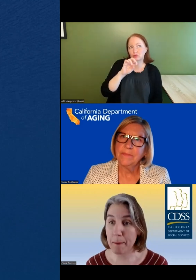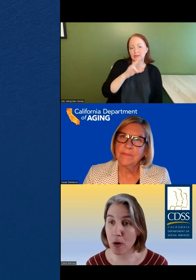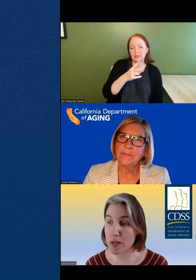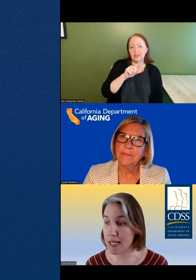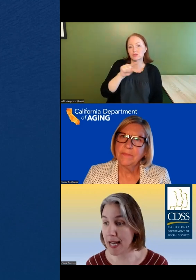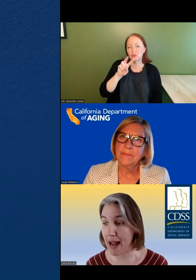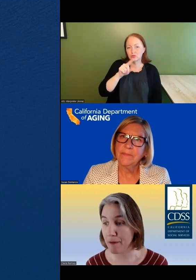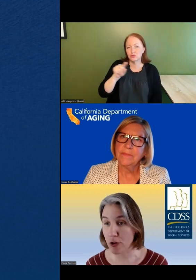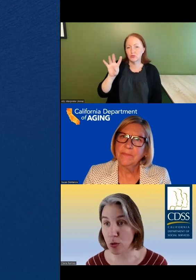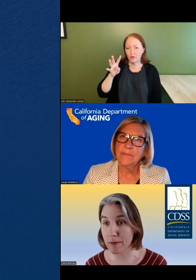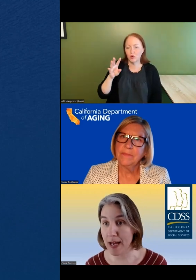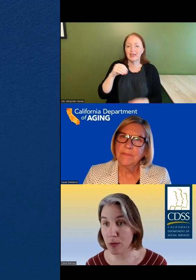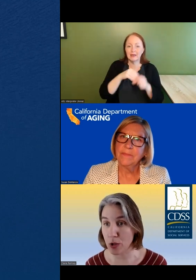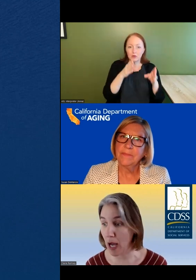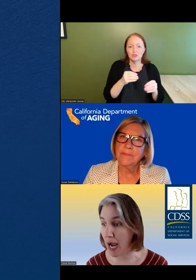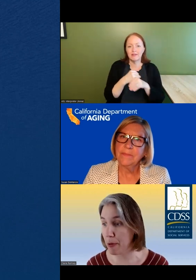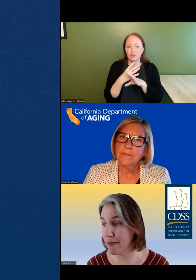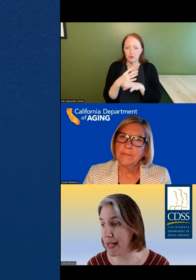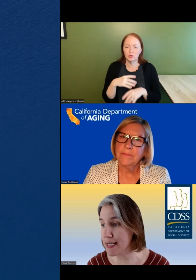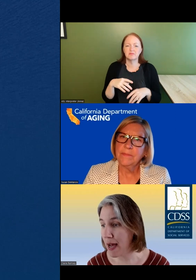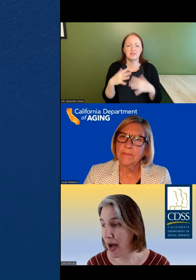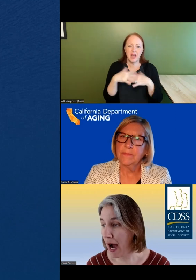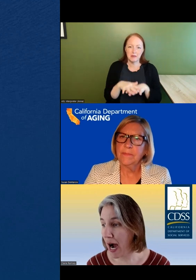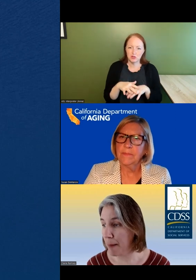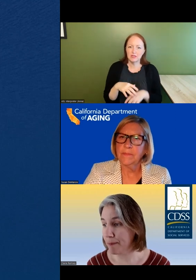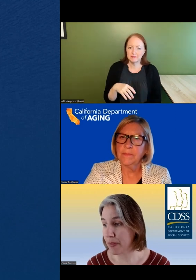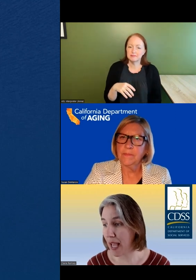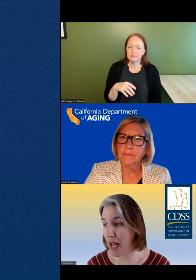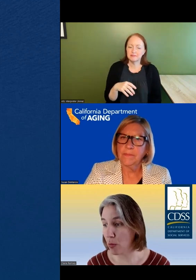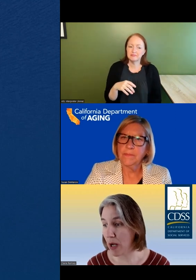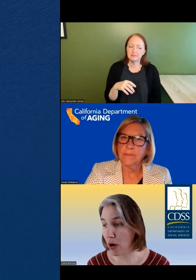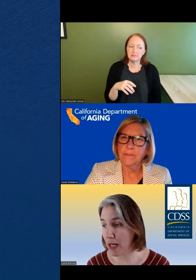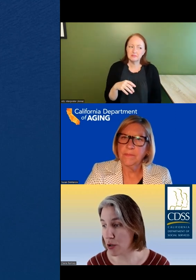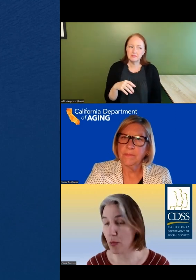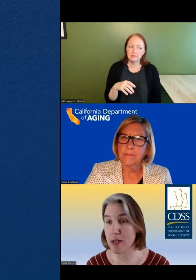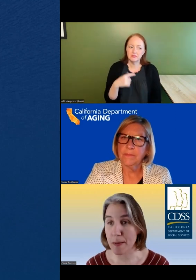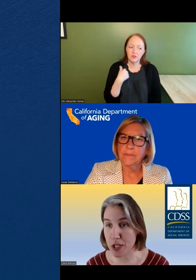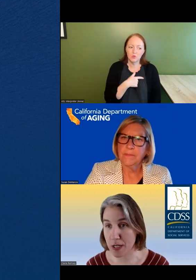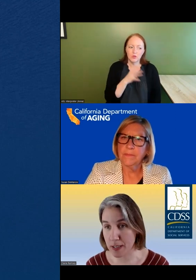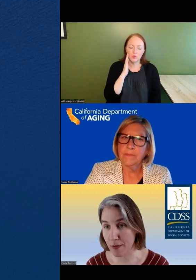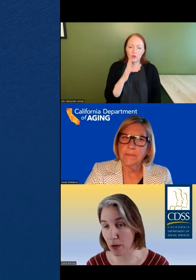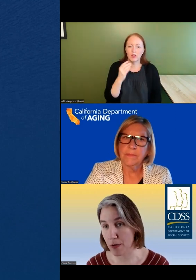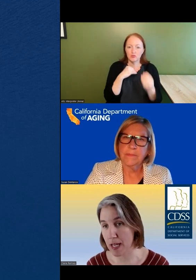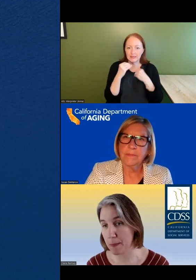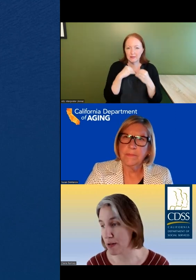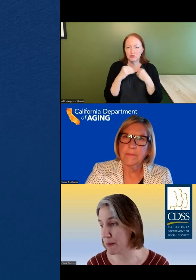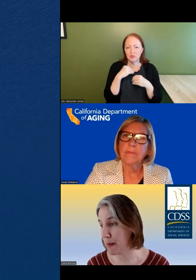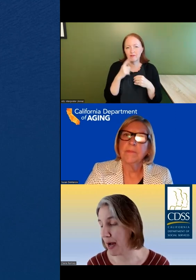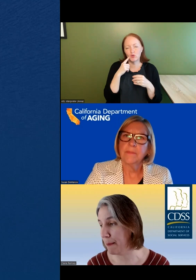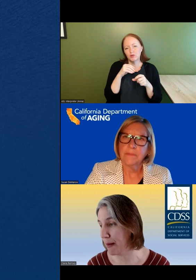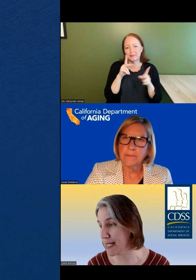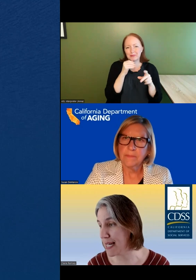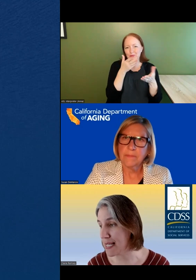an in-person and virtual event. We're doing a hybrid event. And we are going to do a reception to follow for the